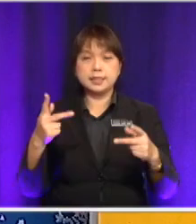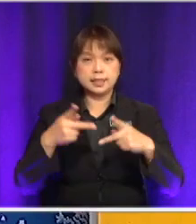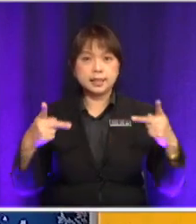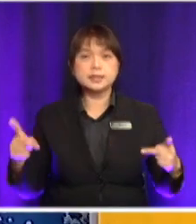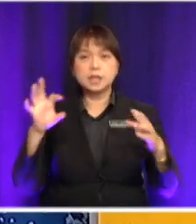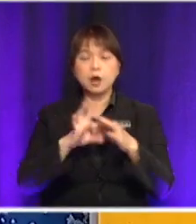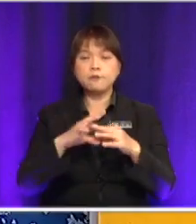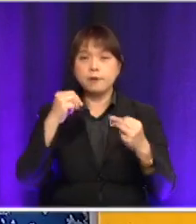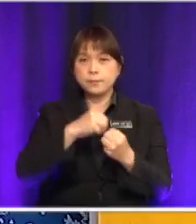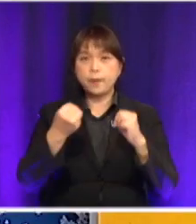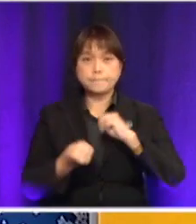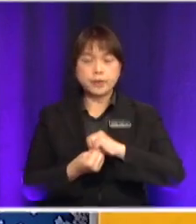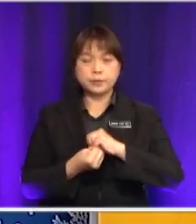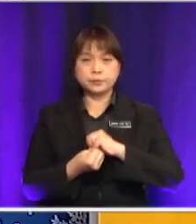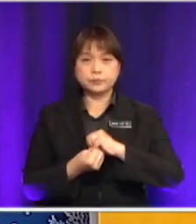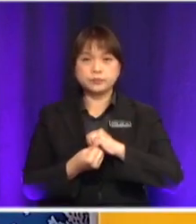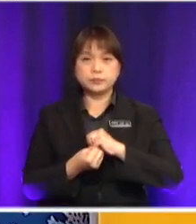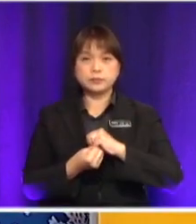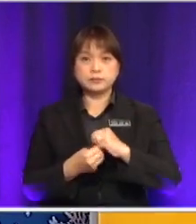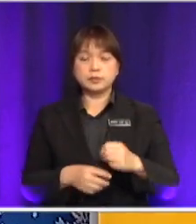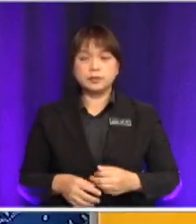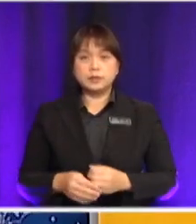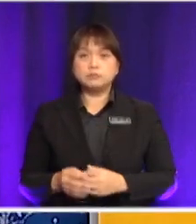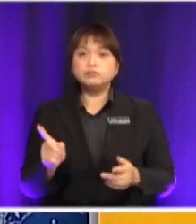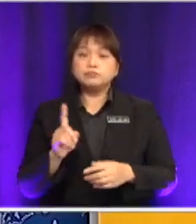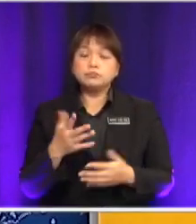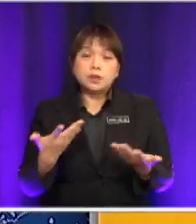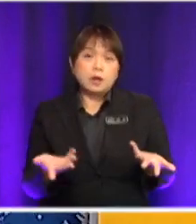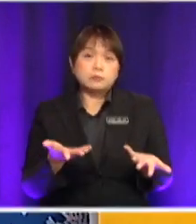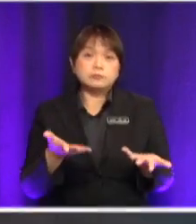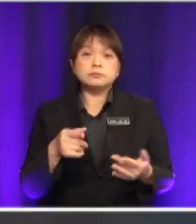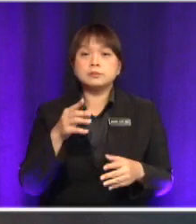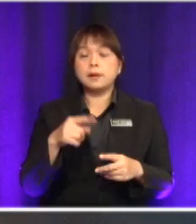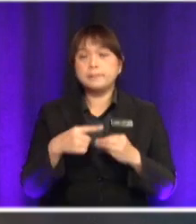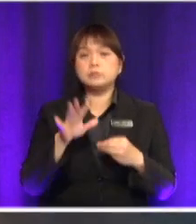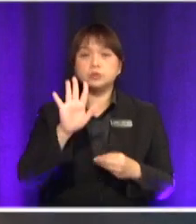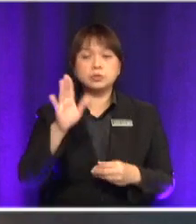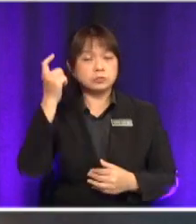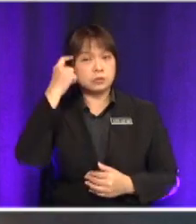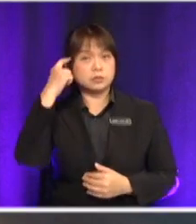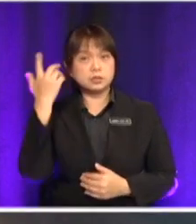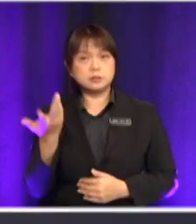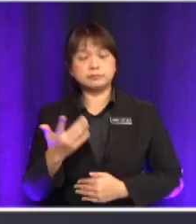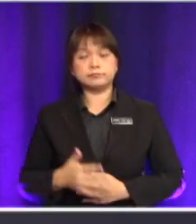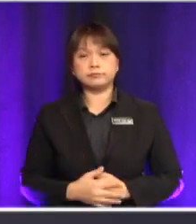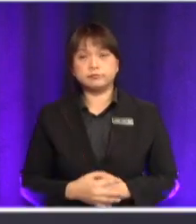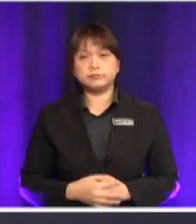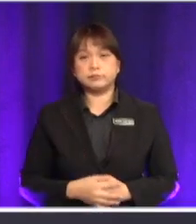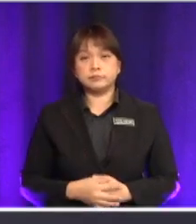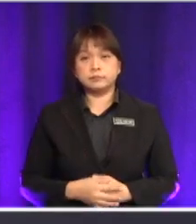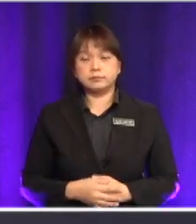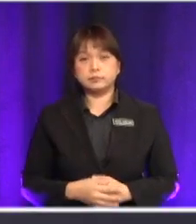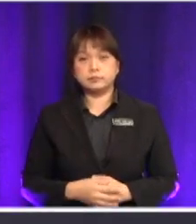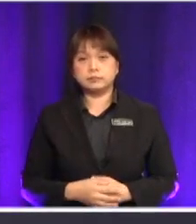where does the line stop? Let's hear your thoughts about that, Shafiqah. Oh, wow. That's a very complex